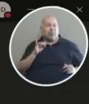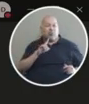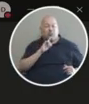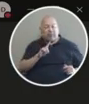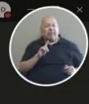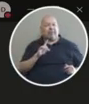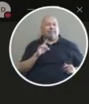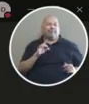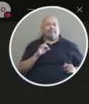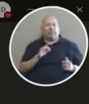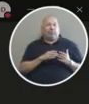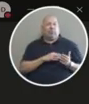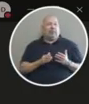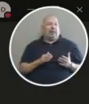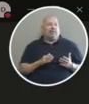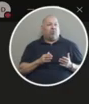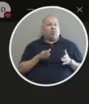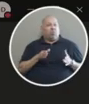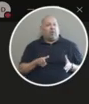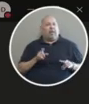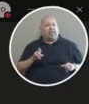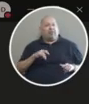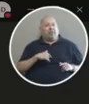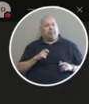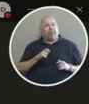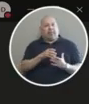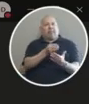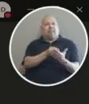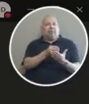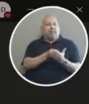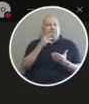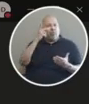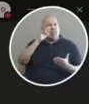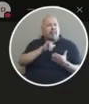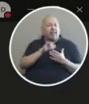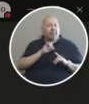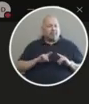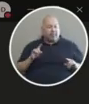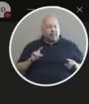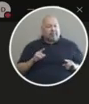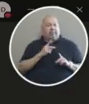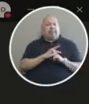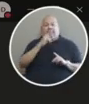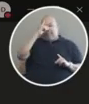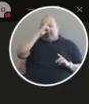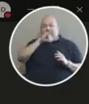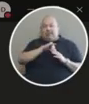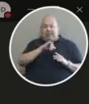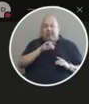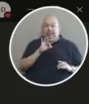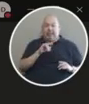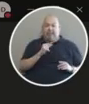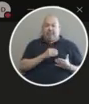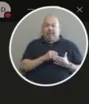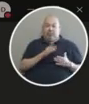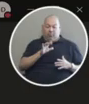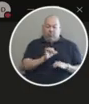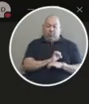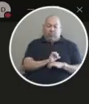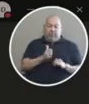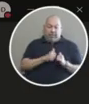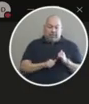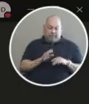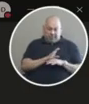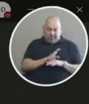extend, for whatever means necessary, they're going to need these dollars for. But keep in mind that Lift Fund will be working with each of